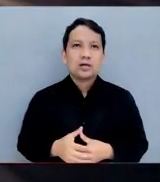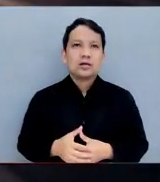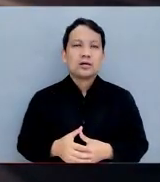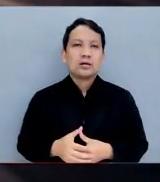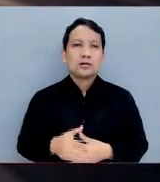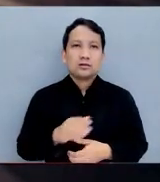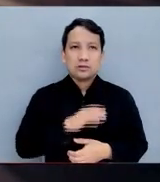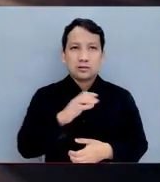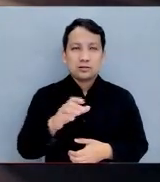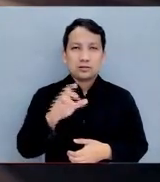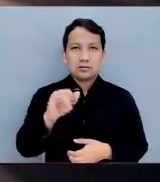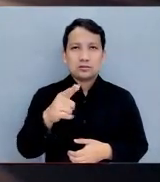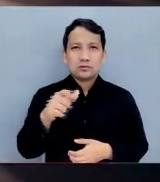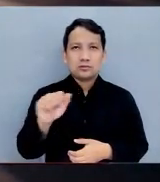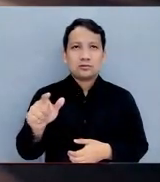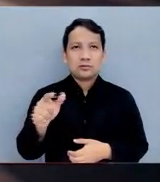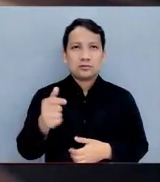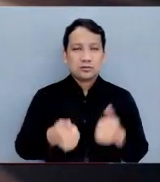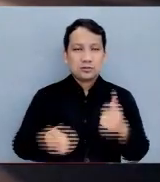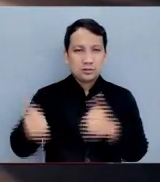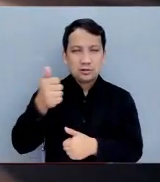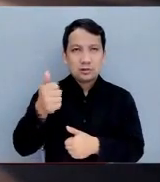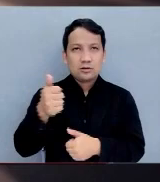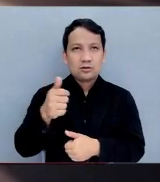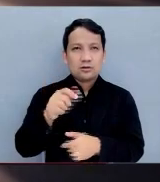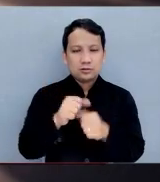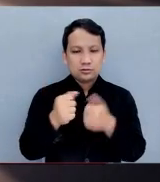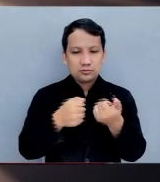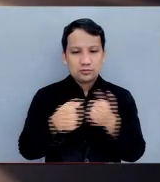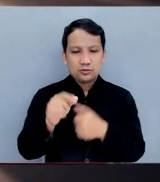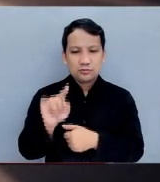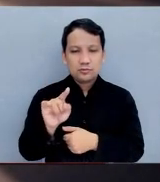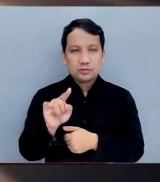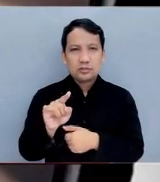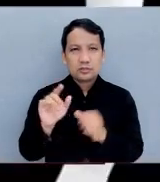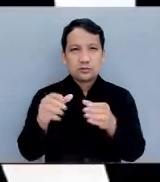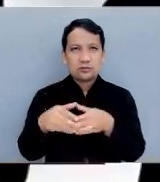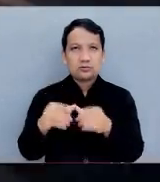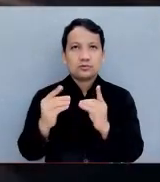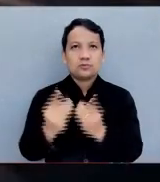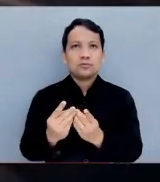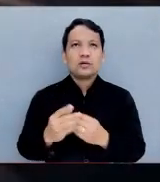habang si Sigwal Go ang nanguna sa sporting media class.